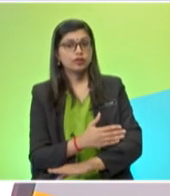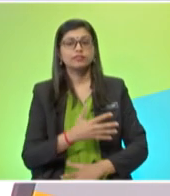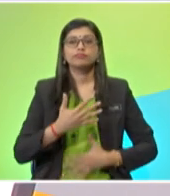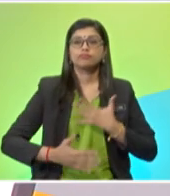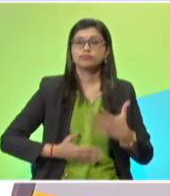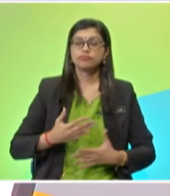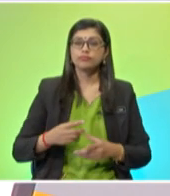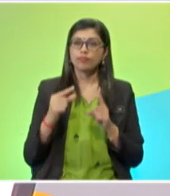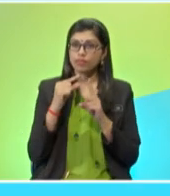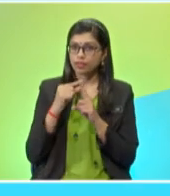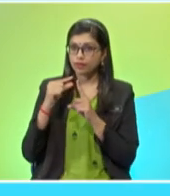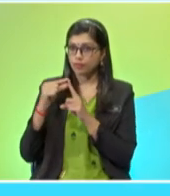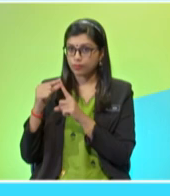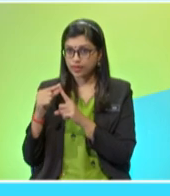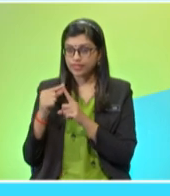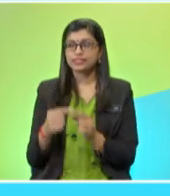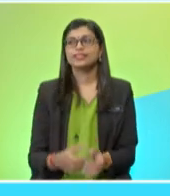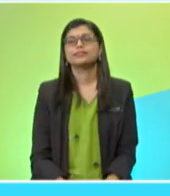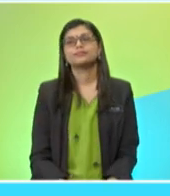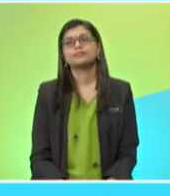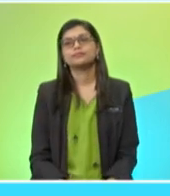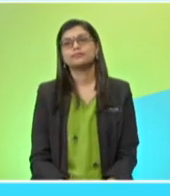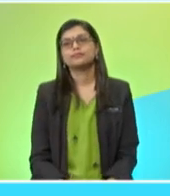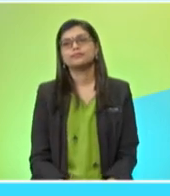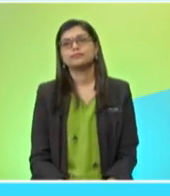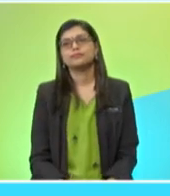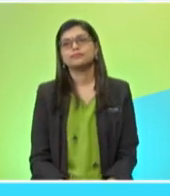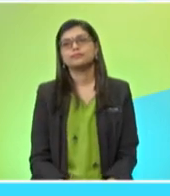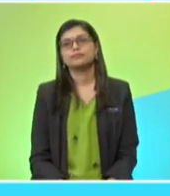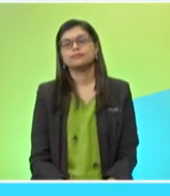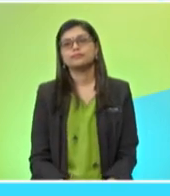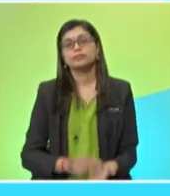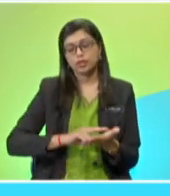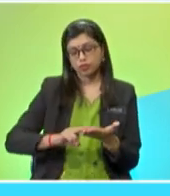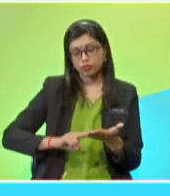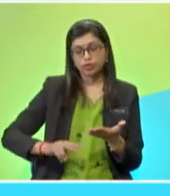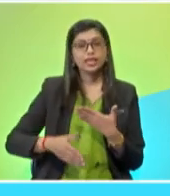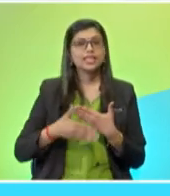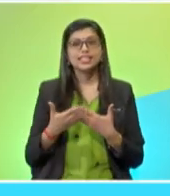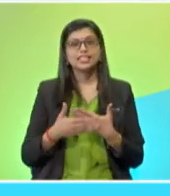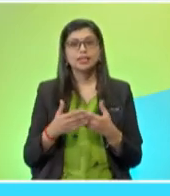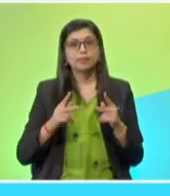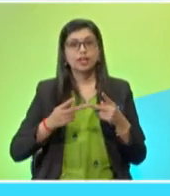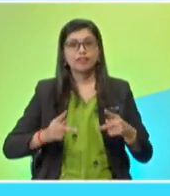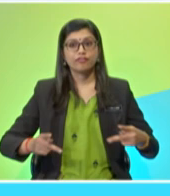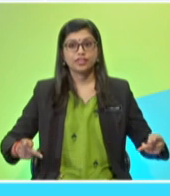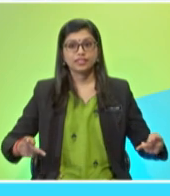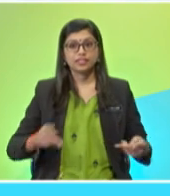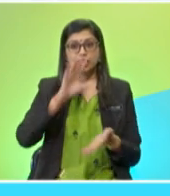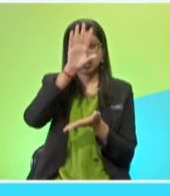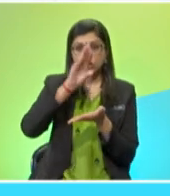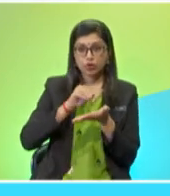and sound out initial, medial and ending sounds in a word, read simple phrases, copy and write